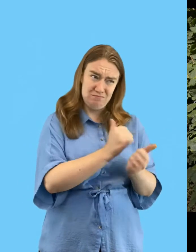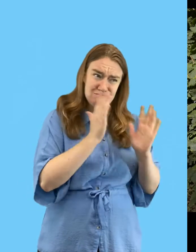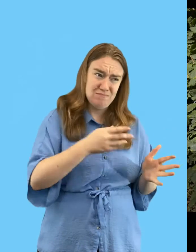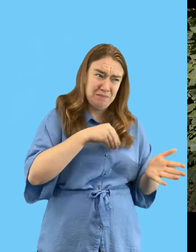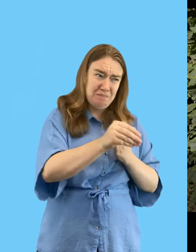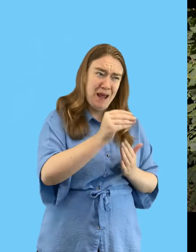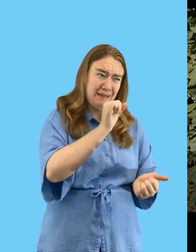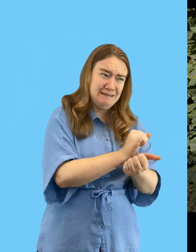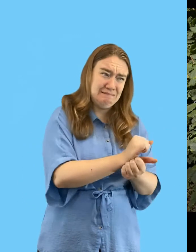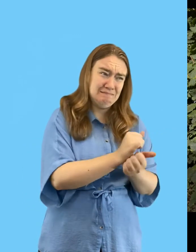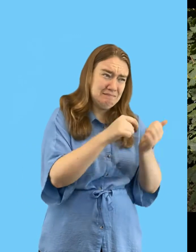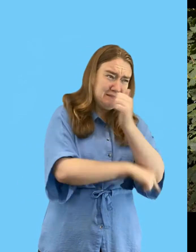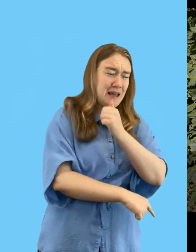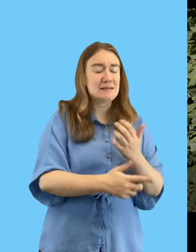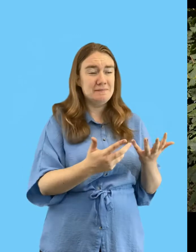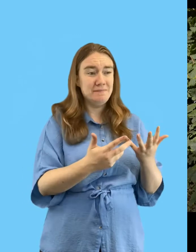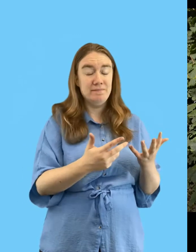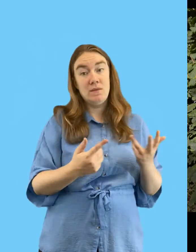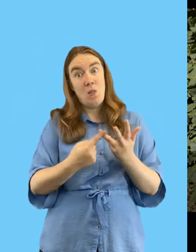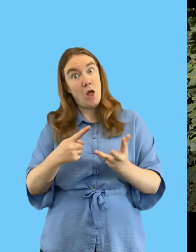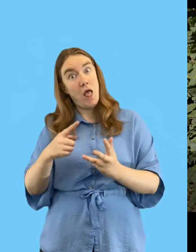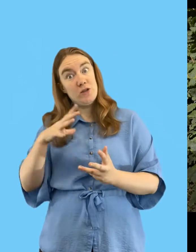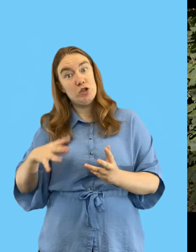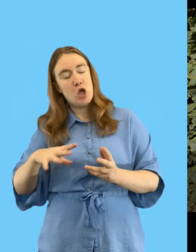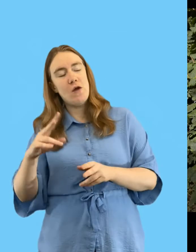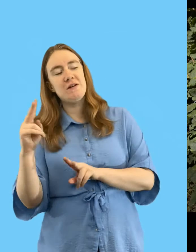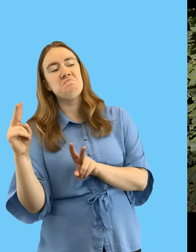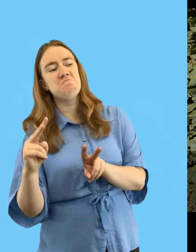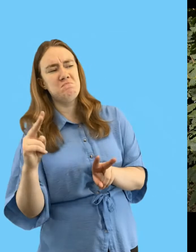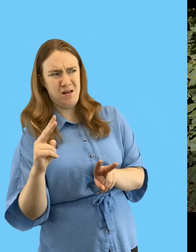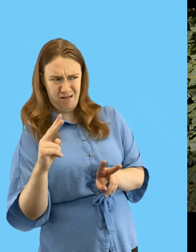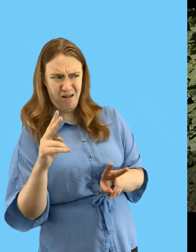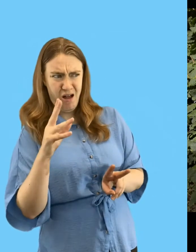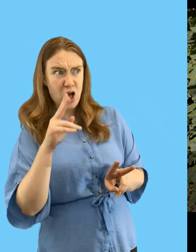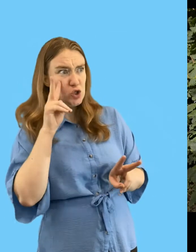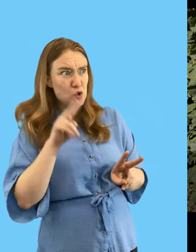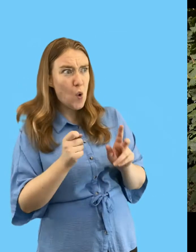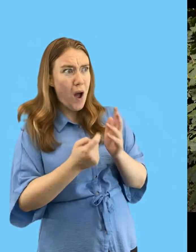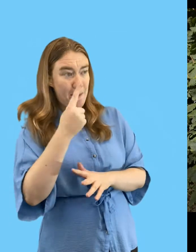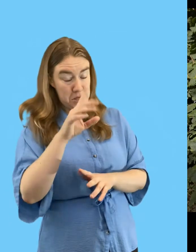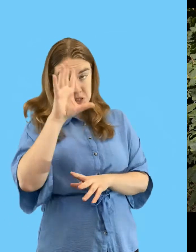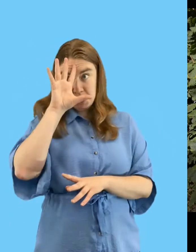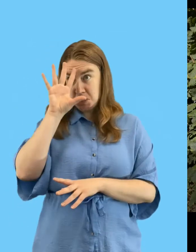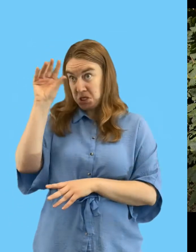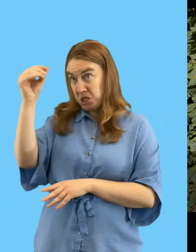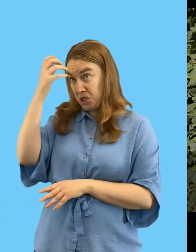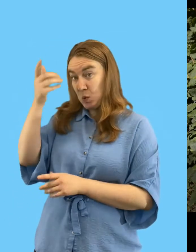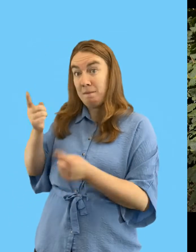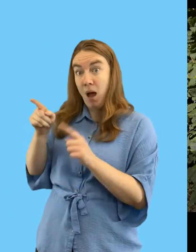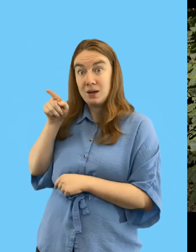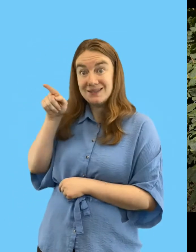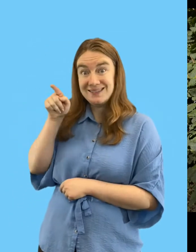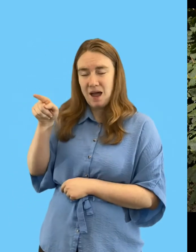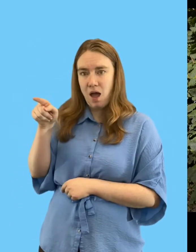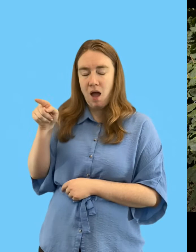debt. When the other servants saw what had happened, they were outraged and went and told their master everything that had happened.